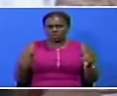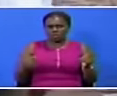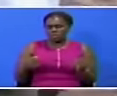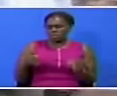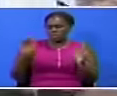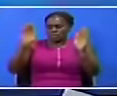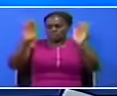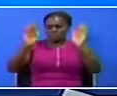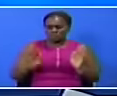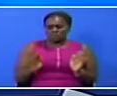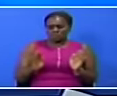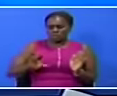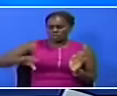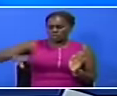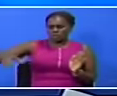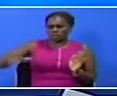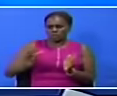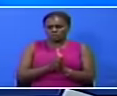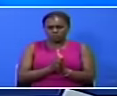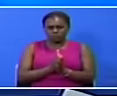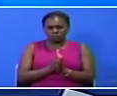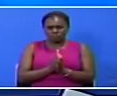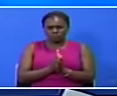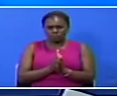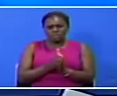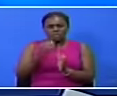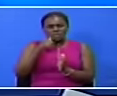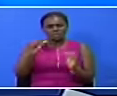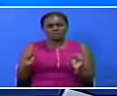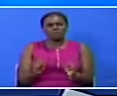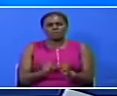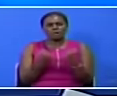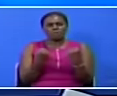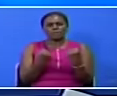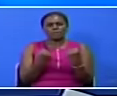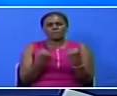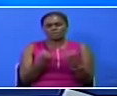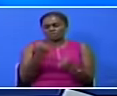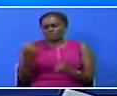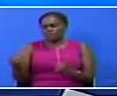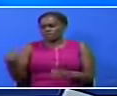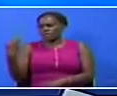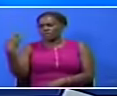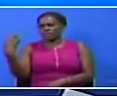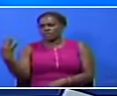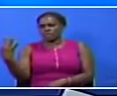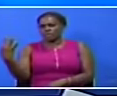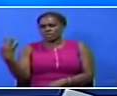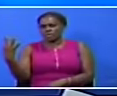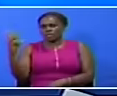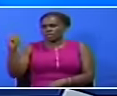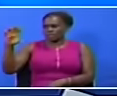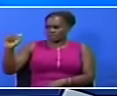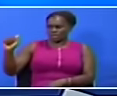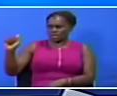Kisumu. Let's now go to the new developments in the case in Uasin Gishu, where 3 children of Kapsoya Ward MCA